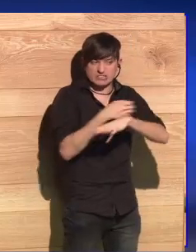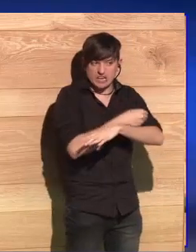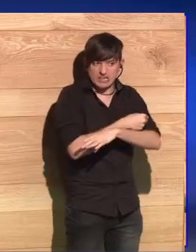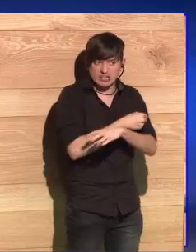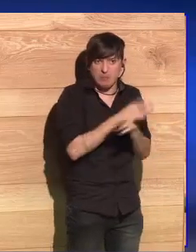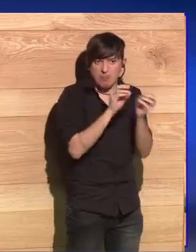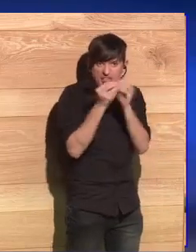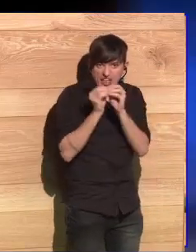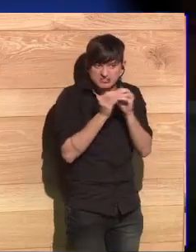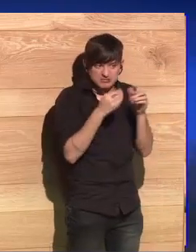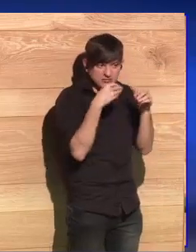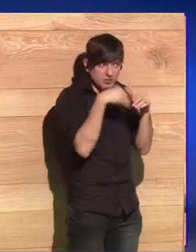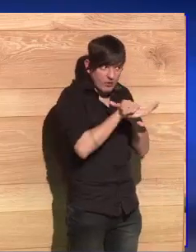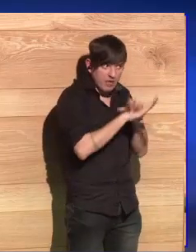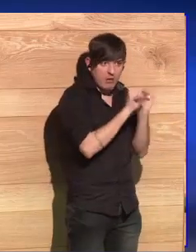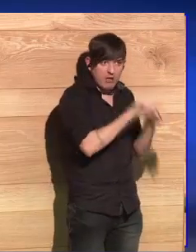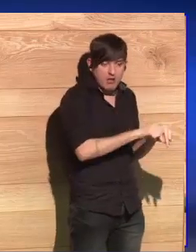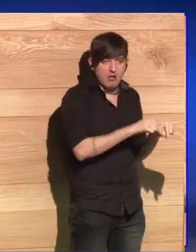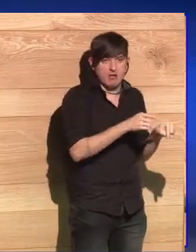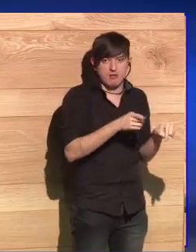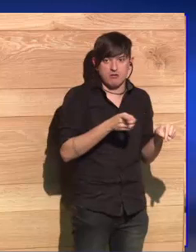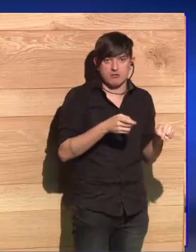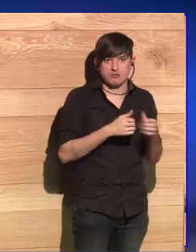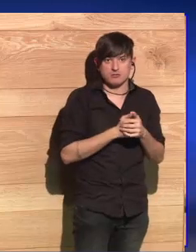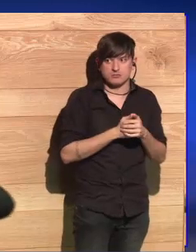bags there, and that's where I put mine too. So